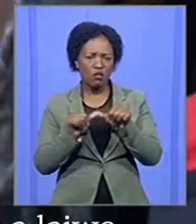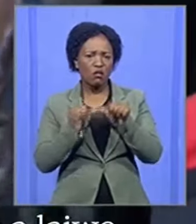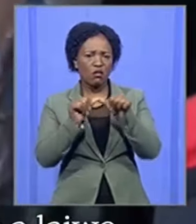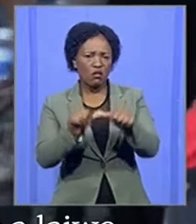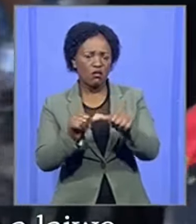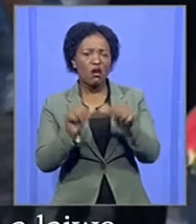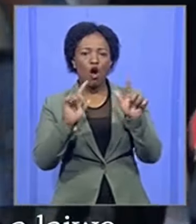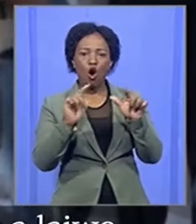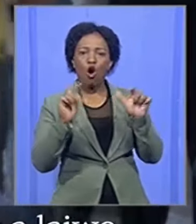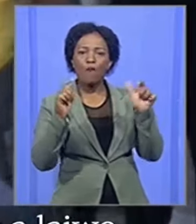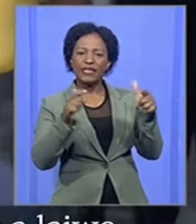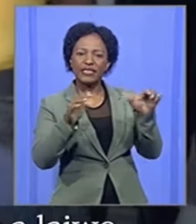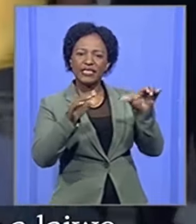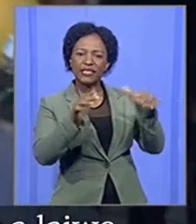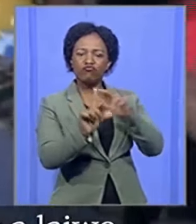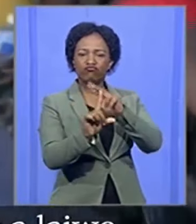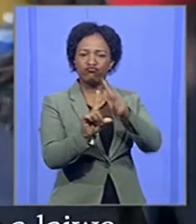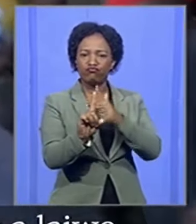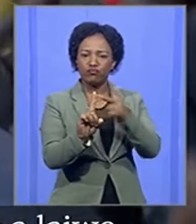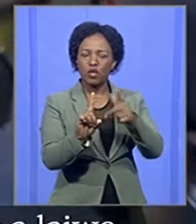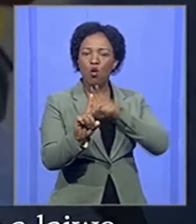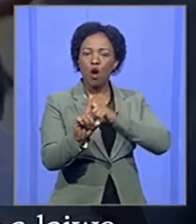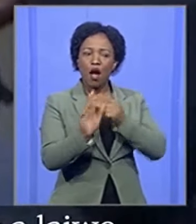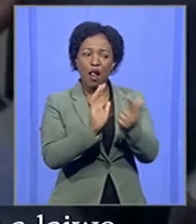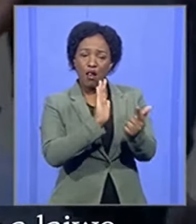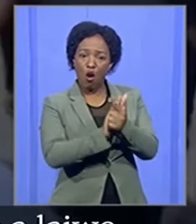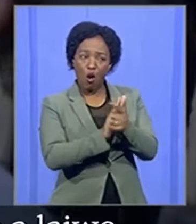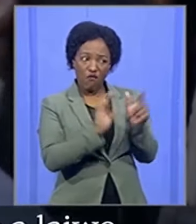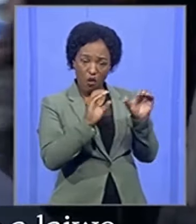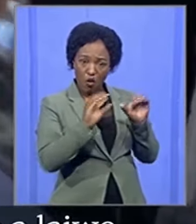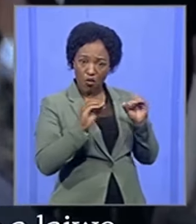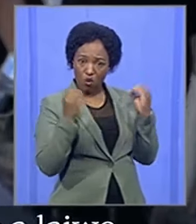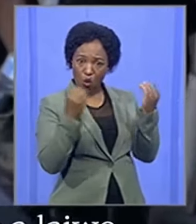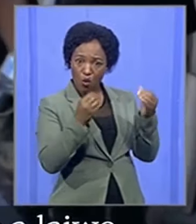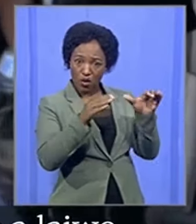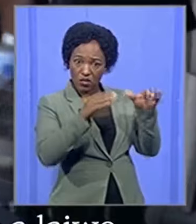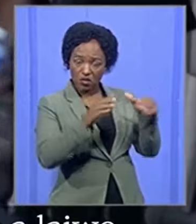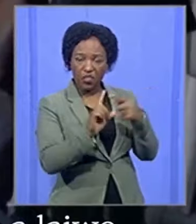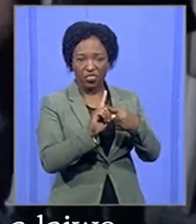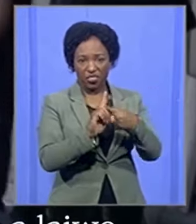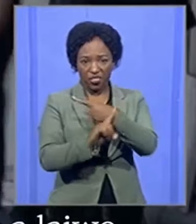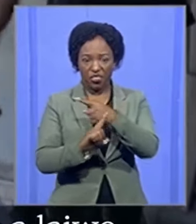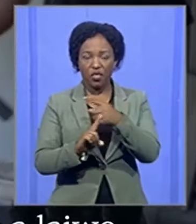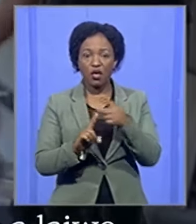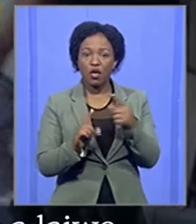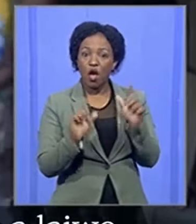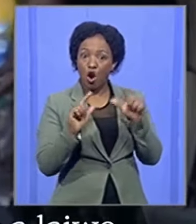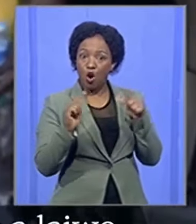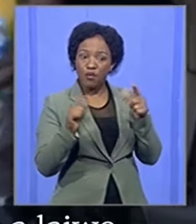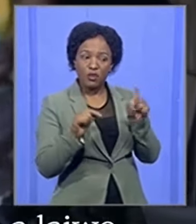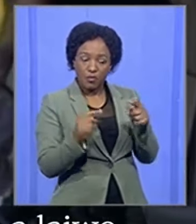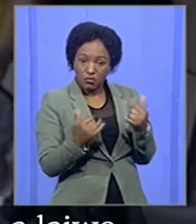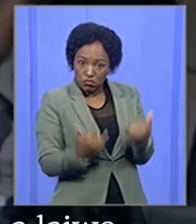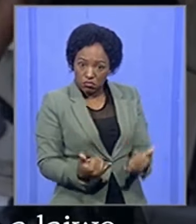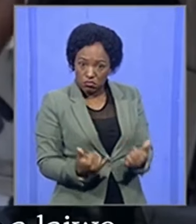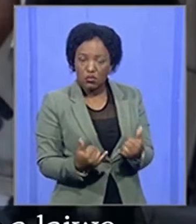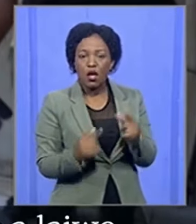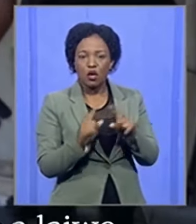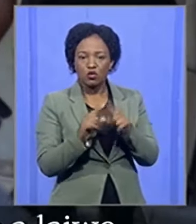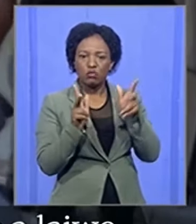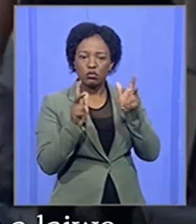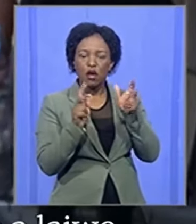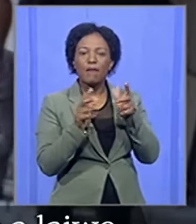komiti kgalemo ka ga tshitše melaotheo ya mokgatlo. Komiti e be e swanetše go dula le kgolo eupša e šuthišitšwe go fihla